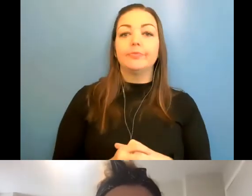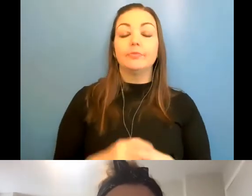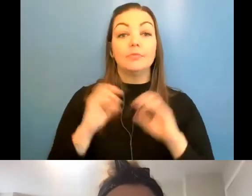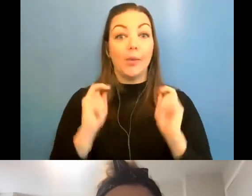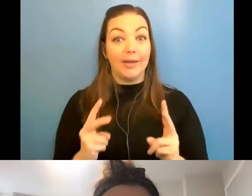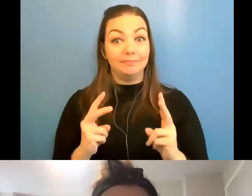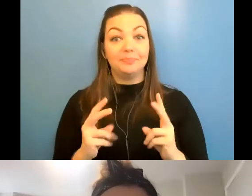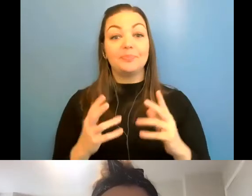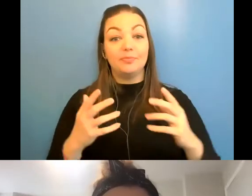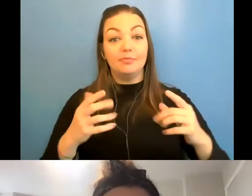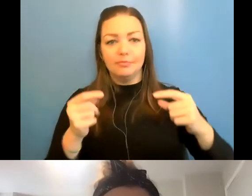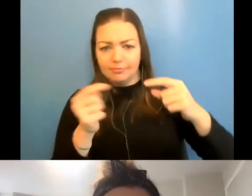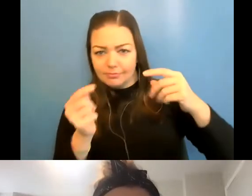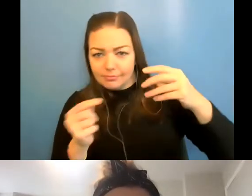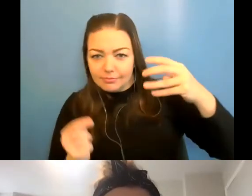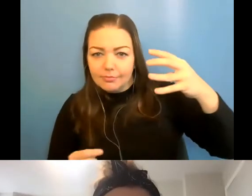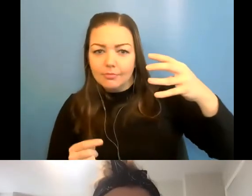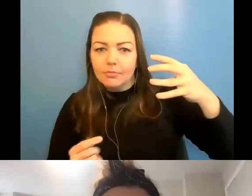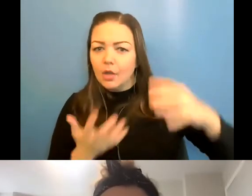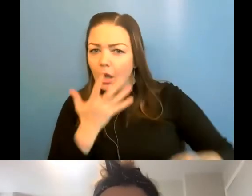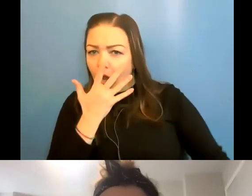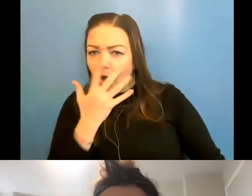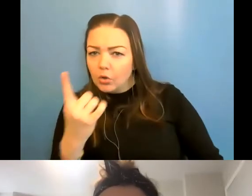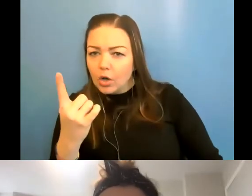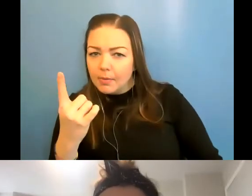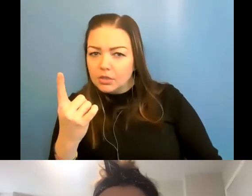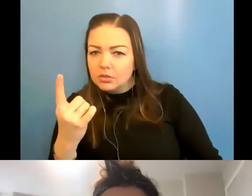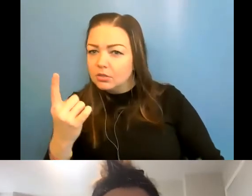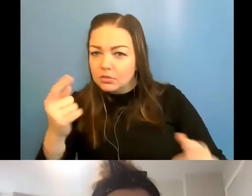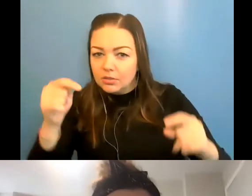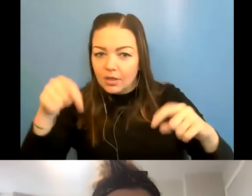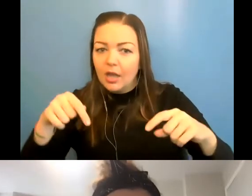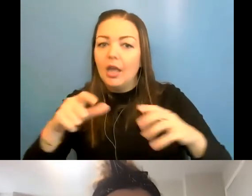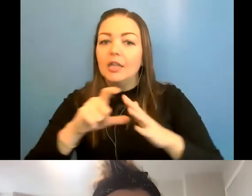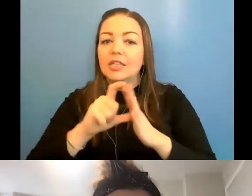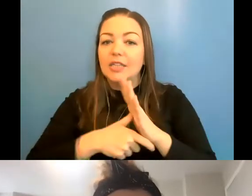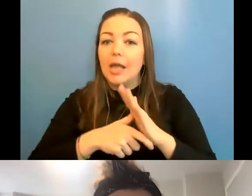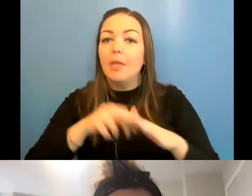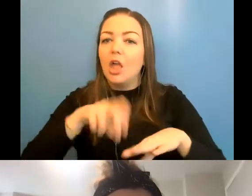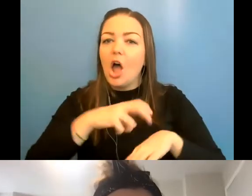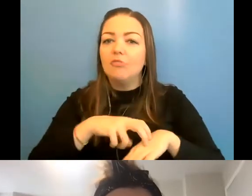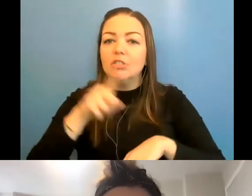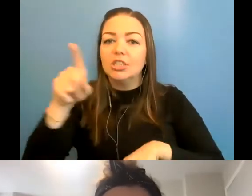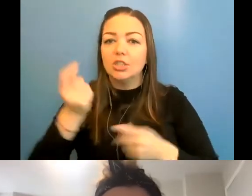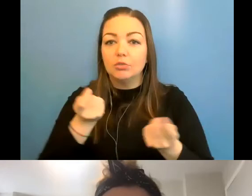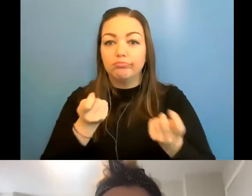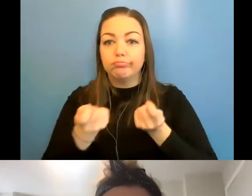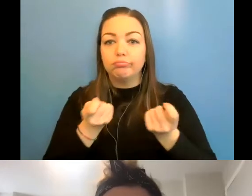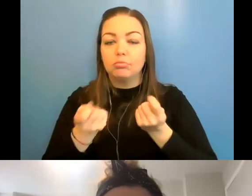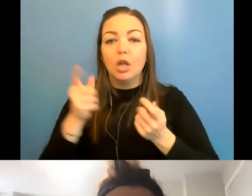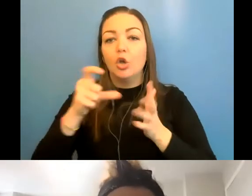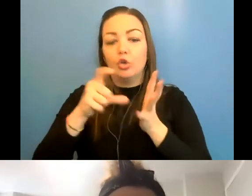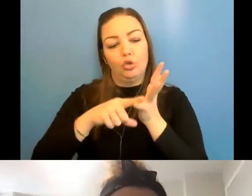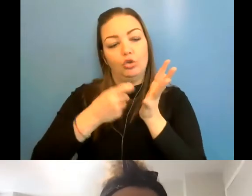There is an anonymous attendee, an Irish disabled artist and curator, who wants to know